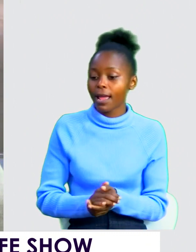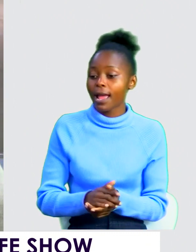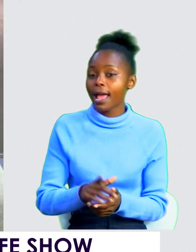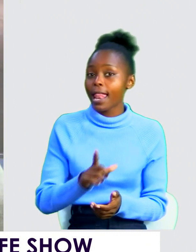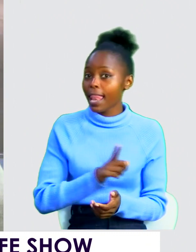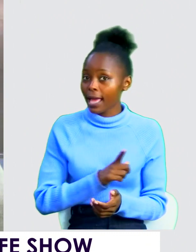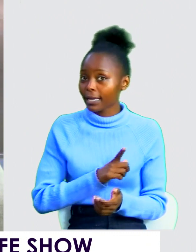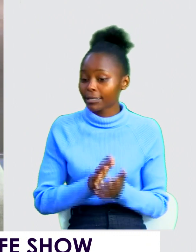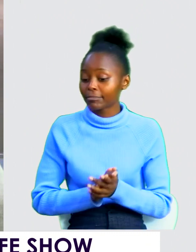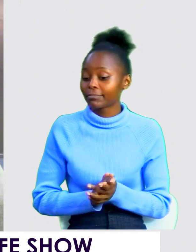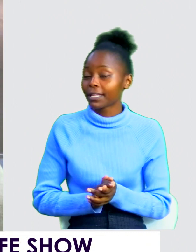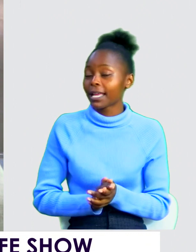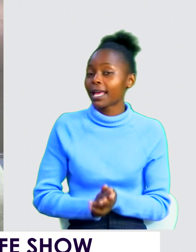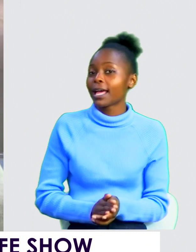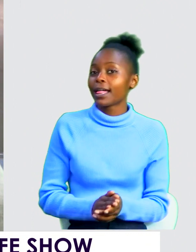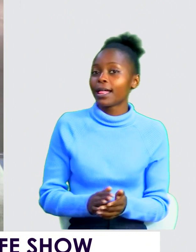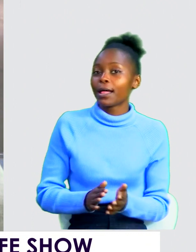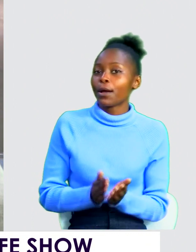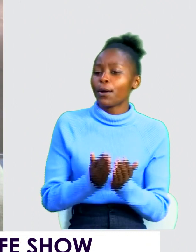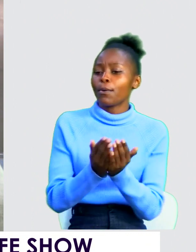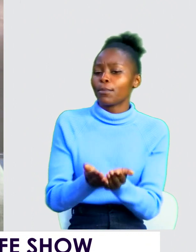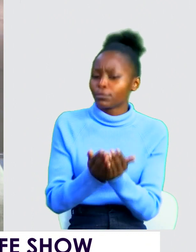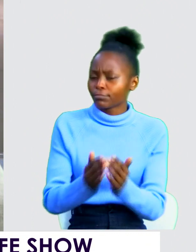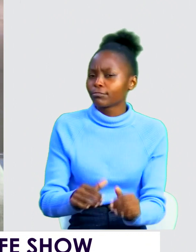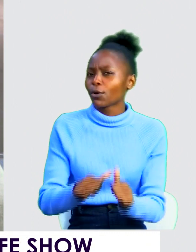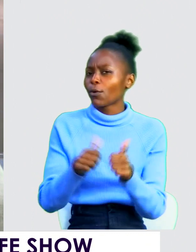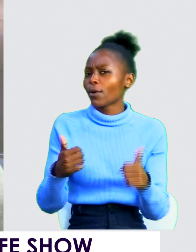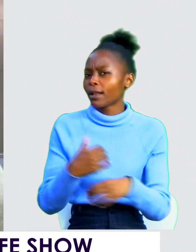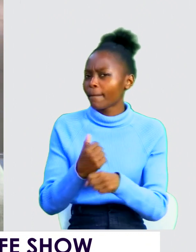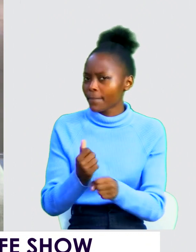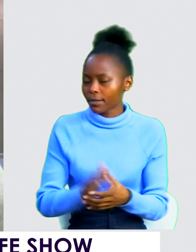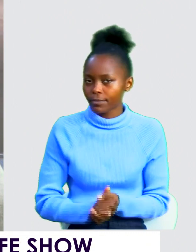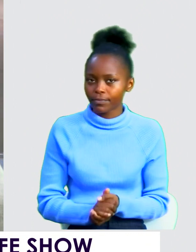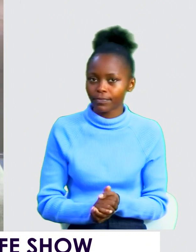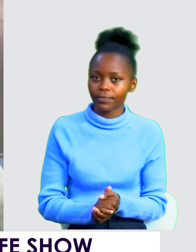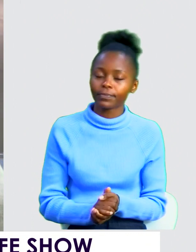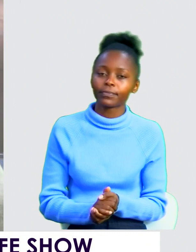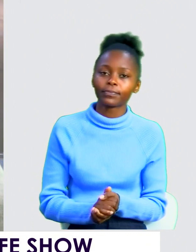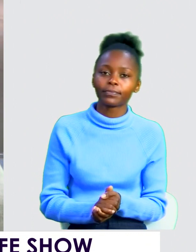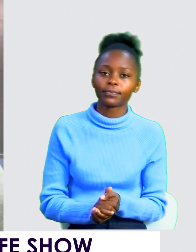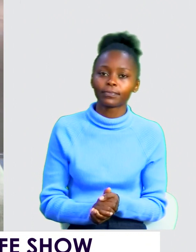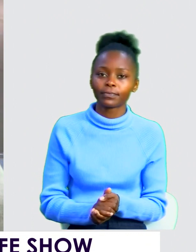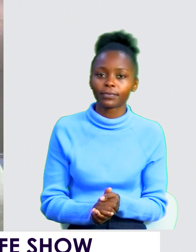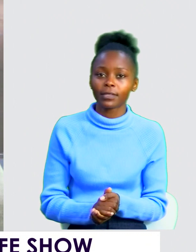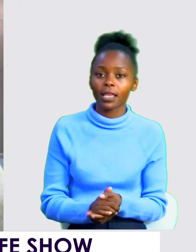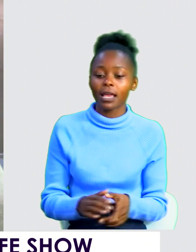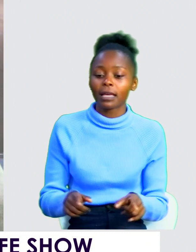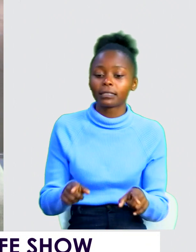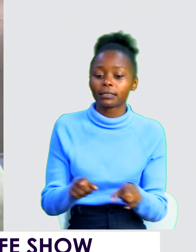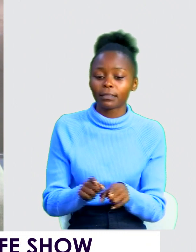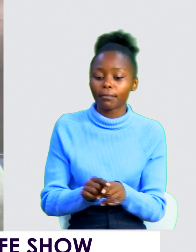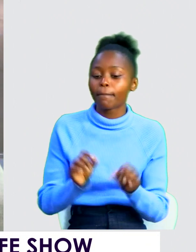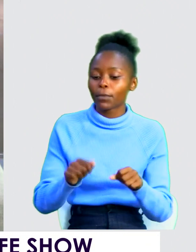waters. Lucky were they, the boat was well made. Lucky were they, the boat could handle the